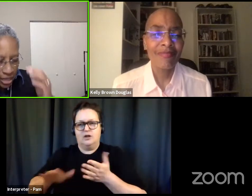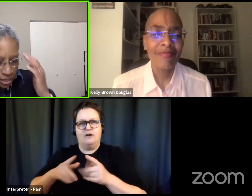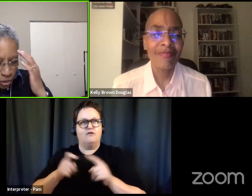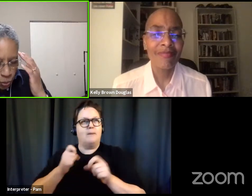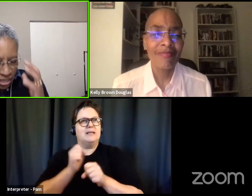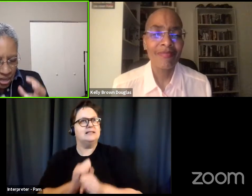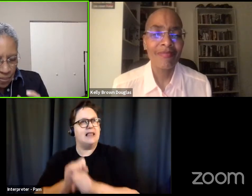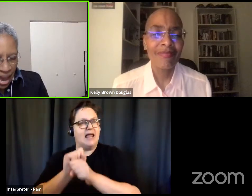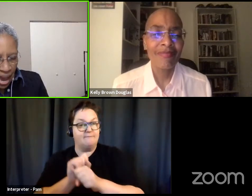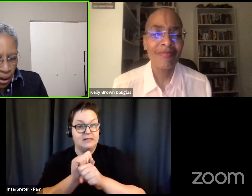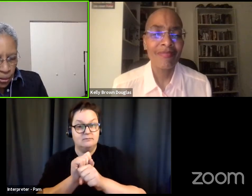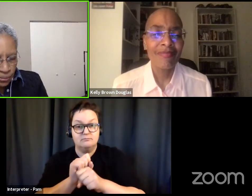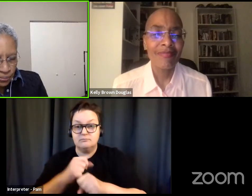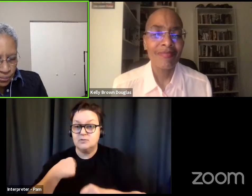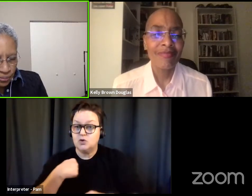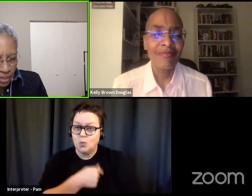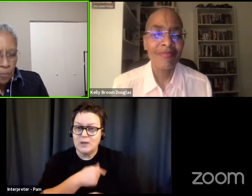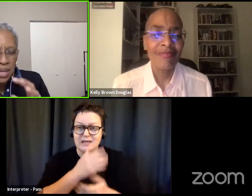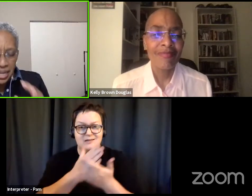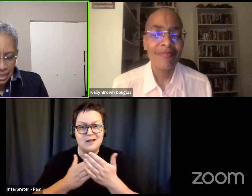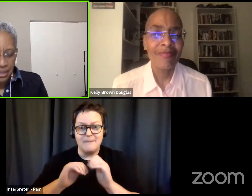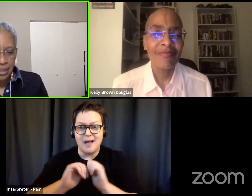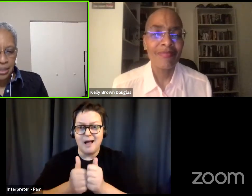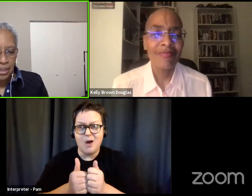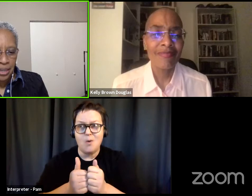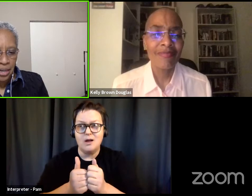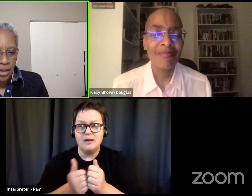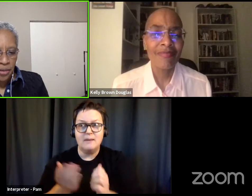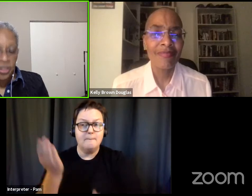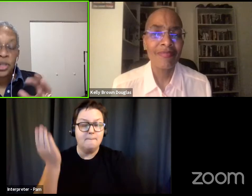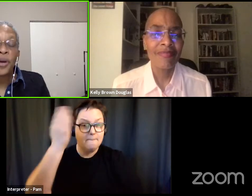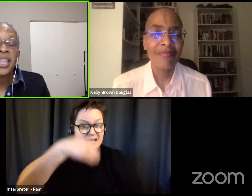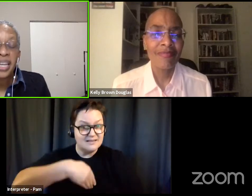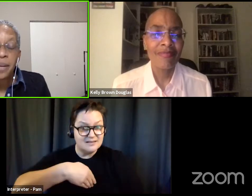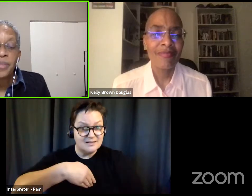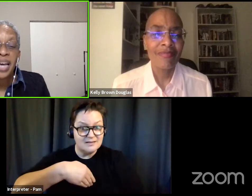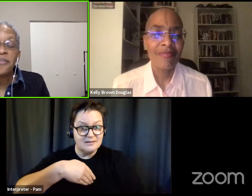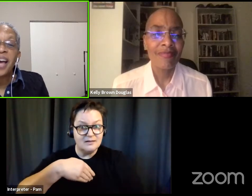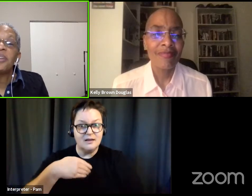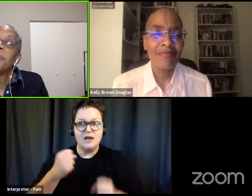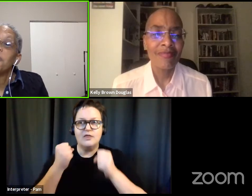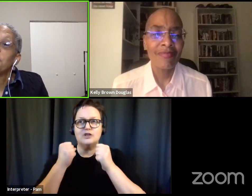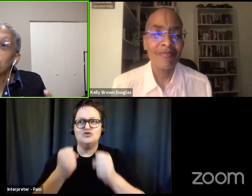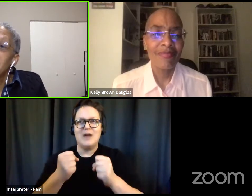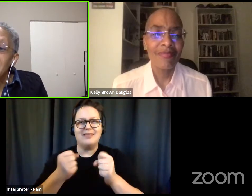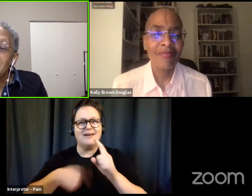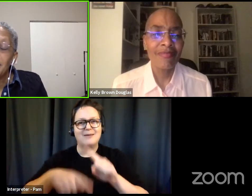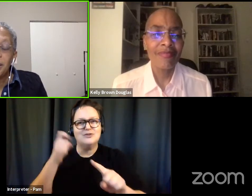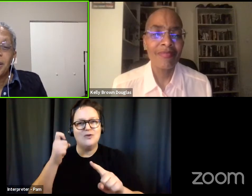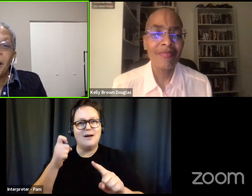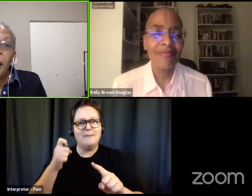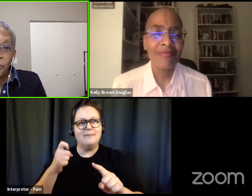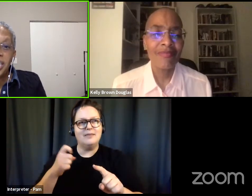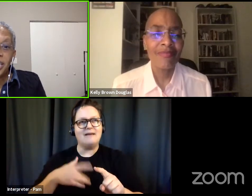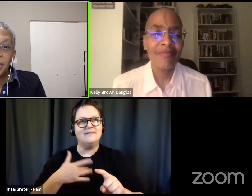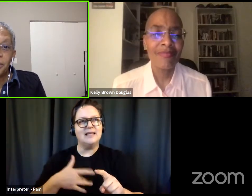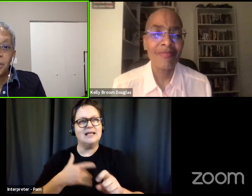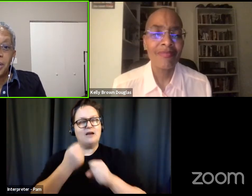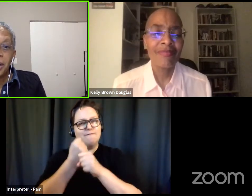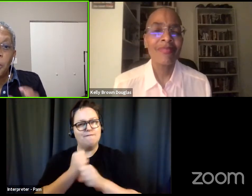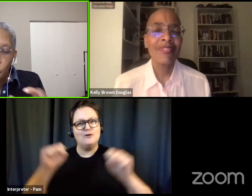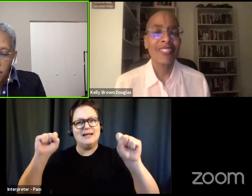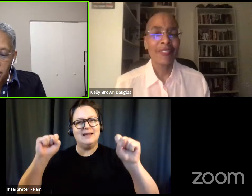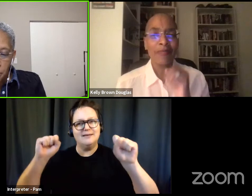know, do we somehow miss the strength that comes out of having been free all these